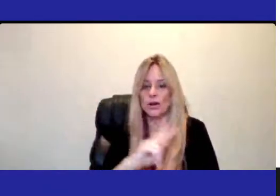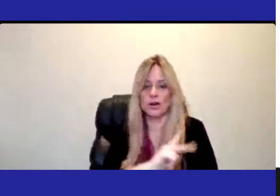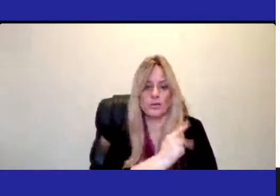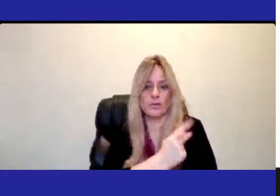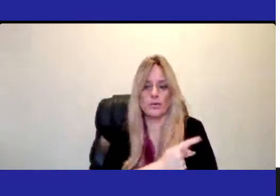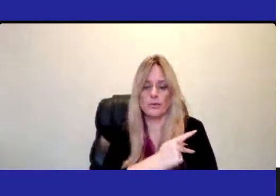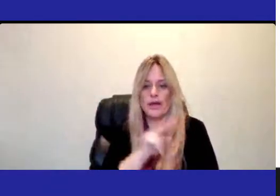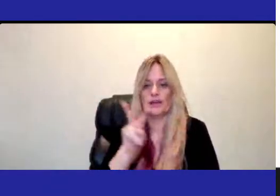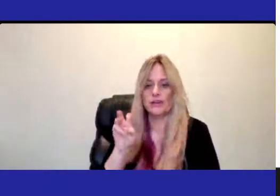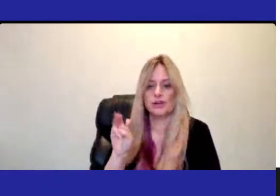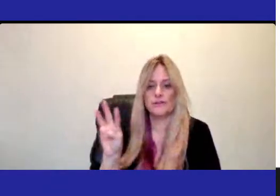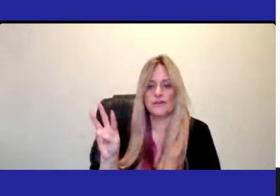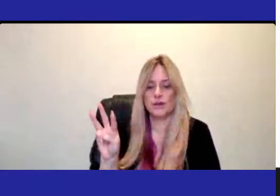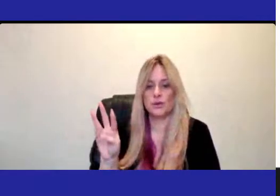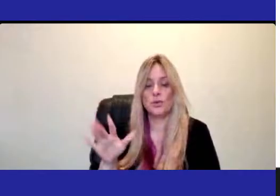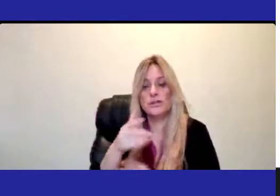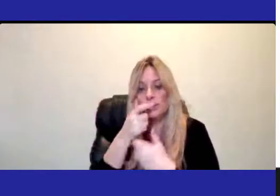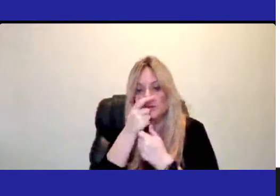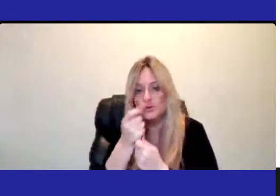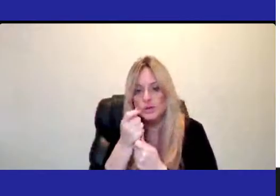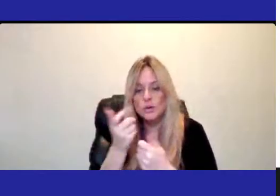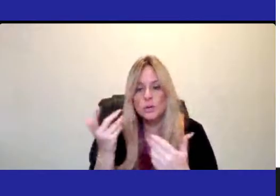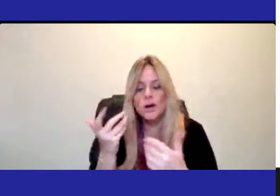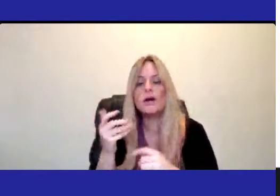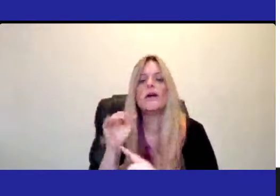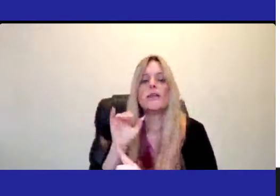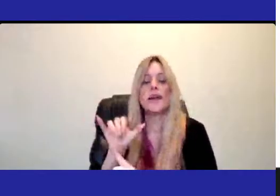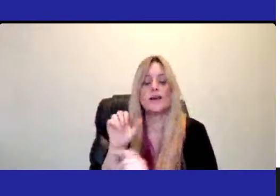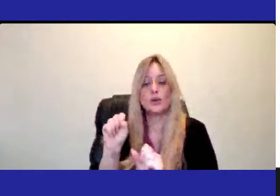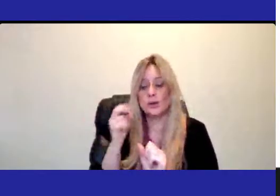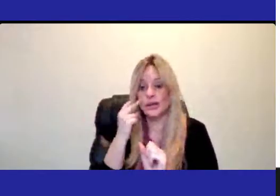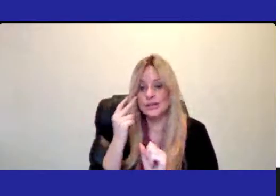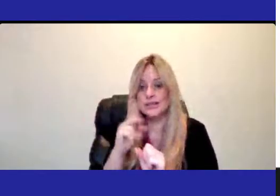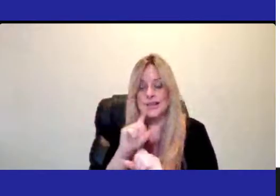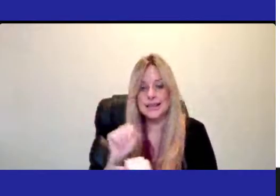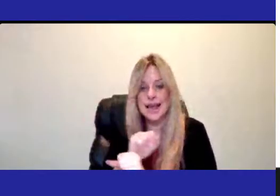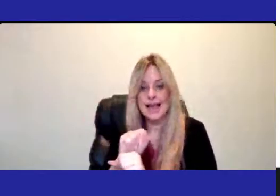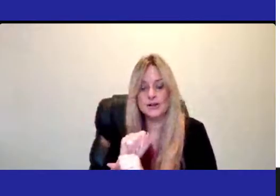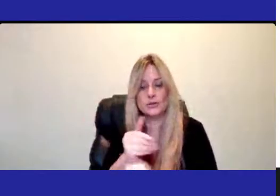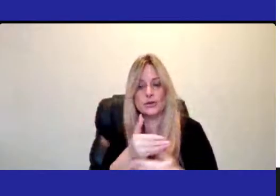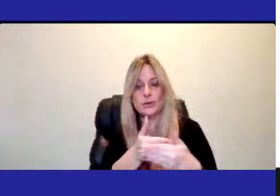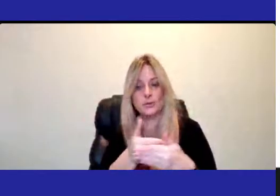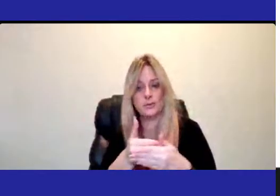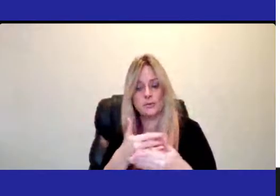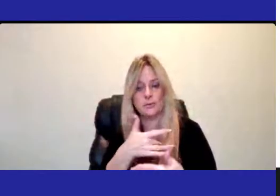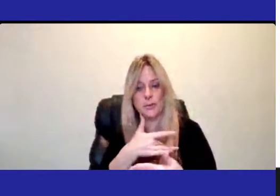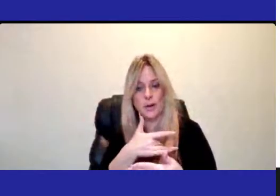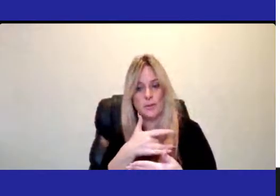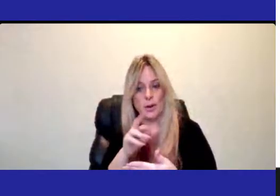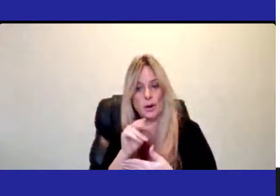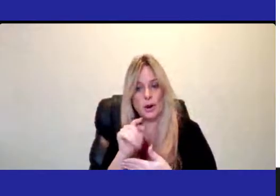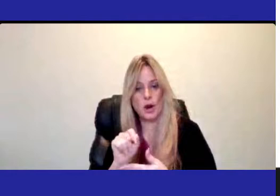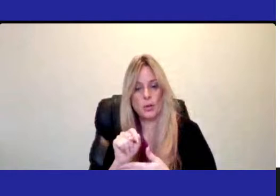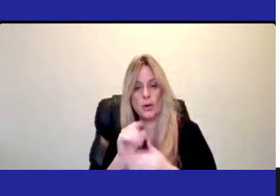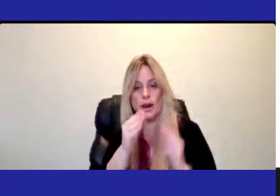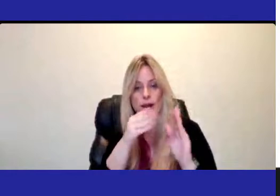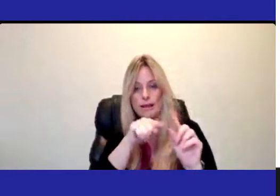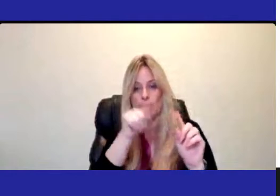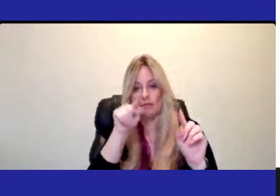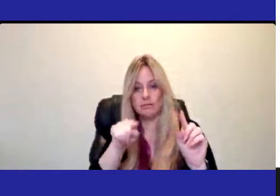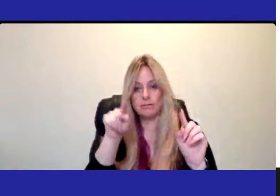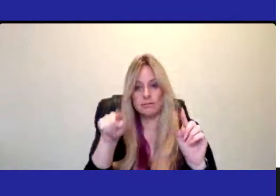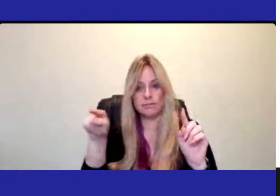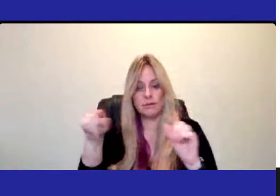What's interesting is that you can see the actual fetal heart rate pattern on the top. In